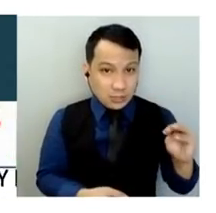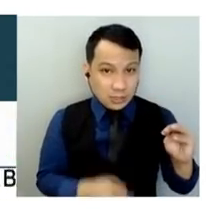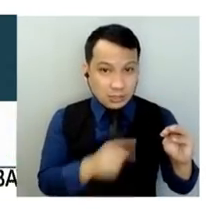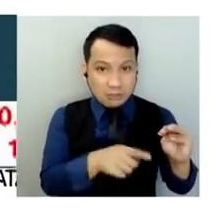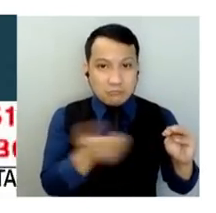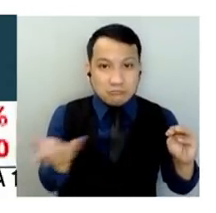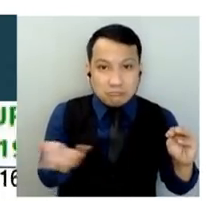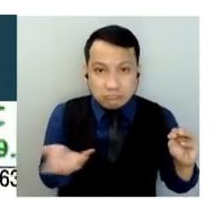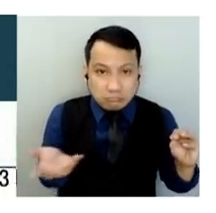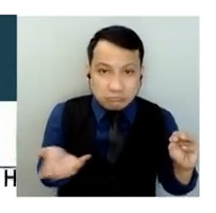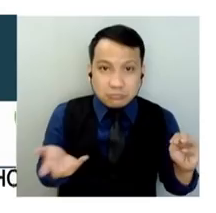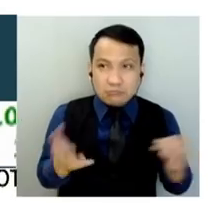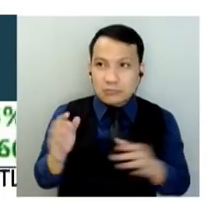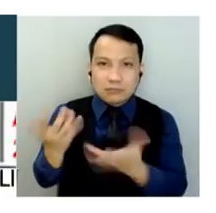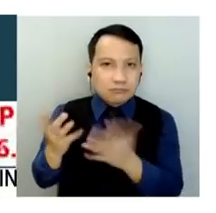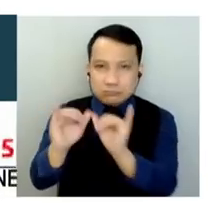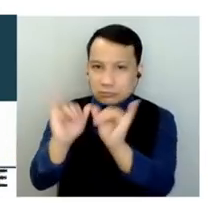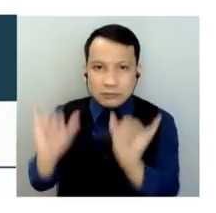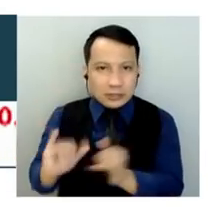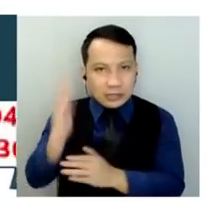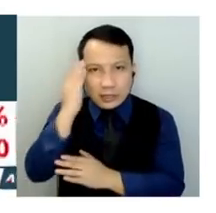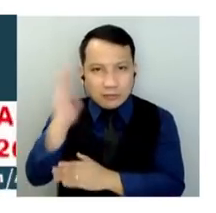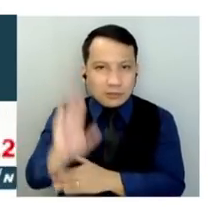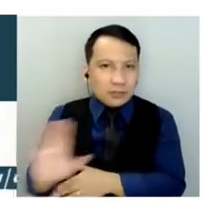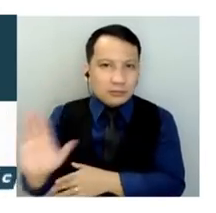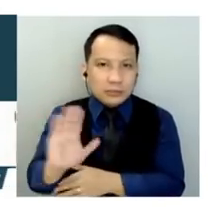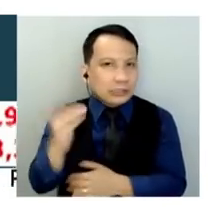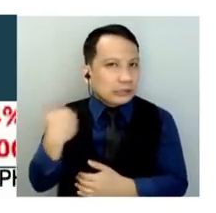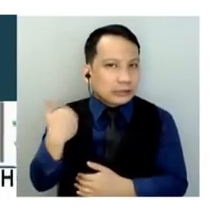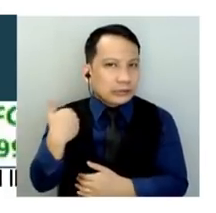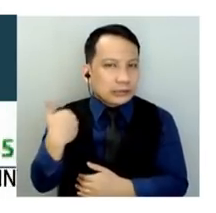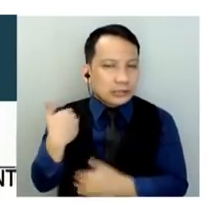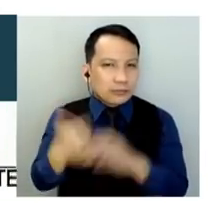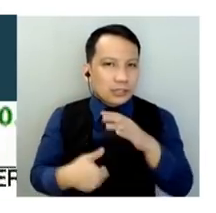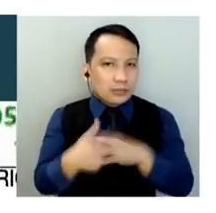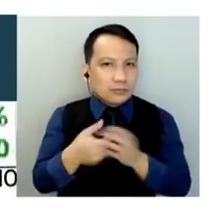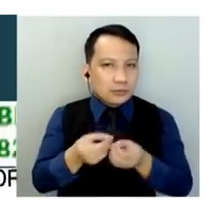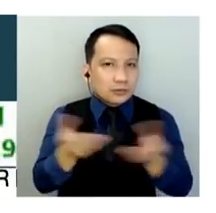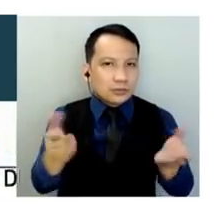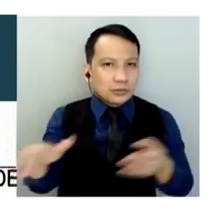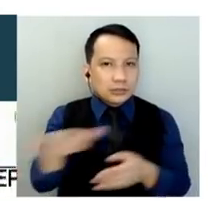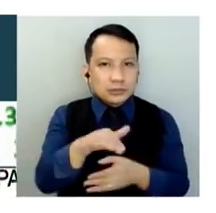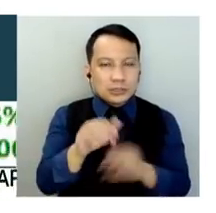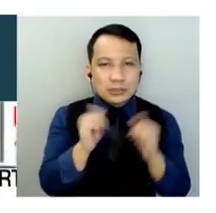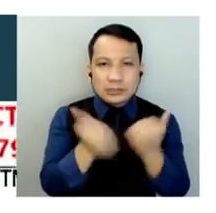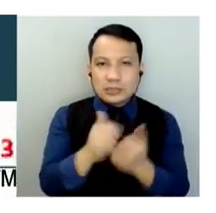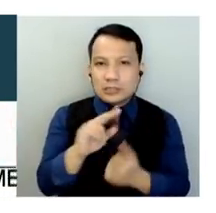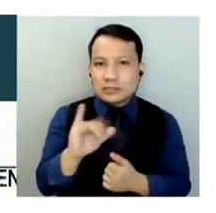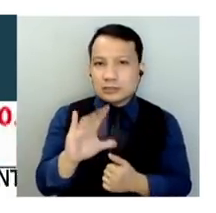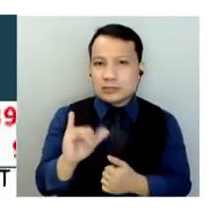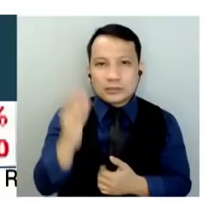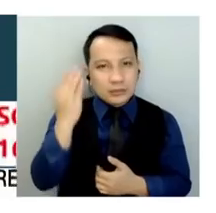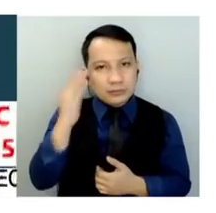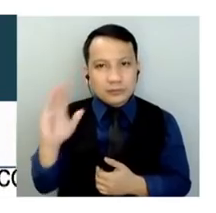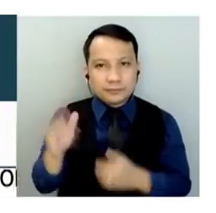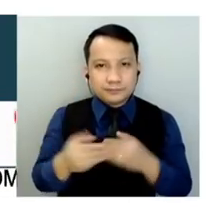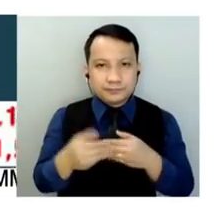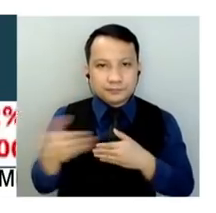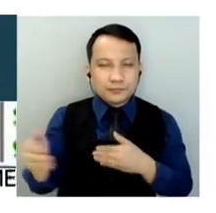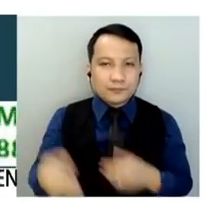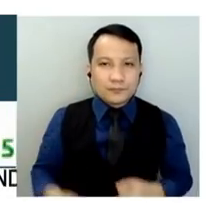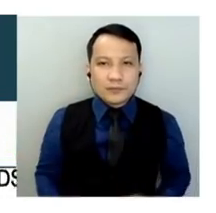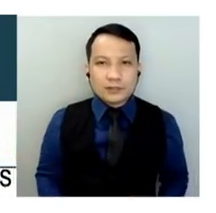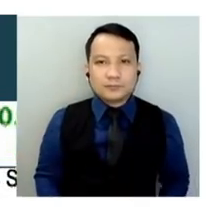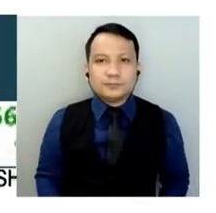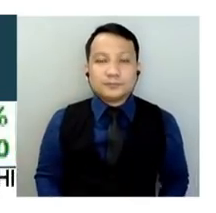the system. And so it's not yet been released to the implementing agencies. All right. And that this